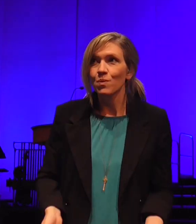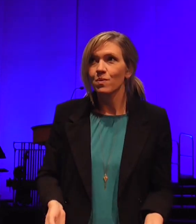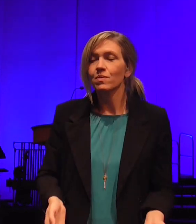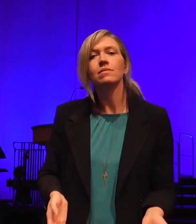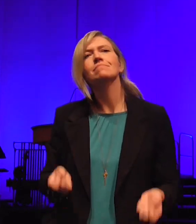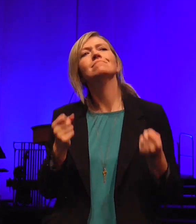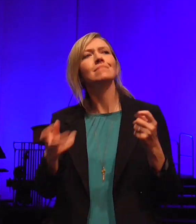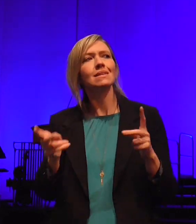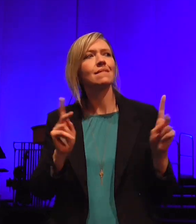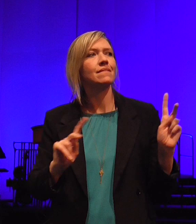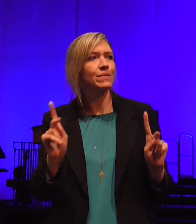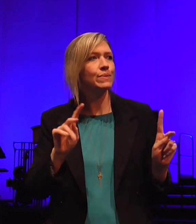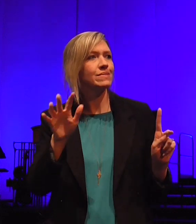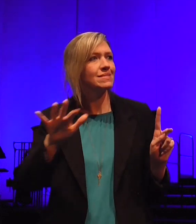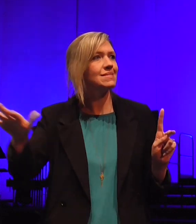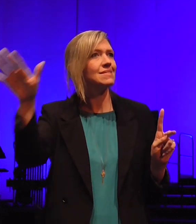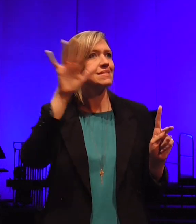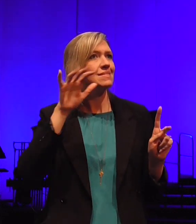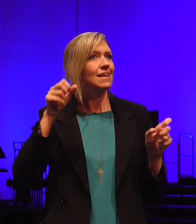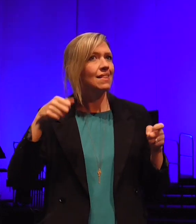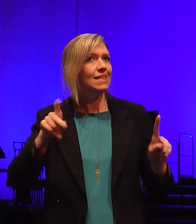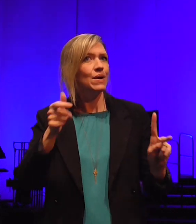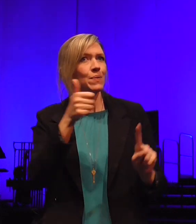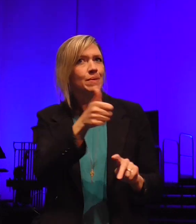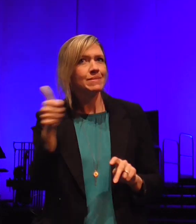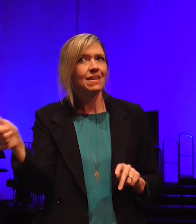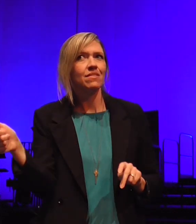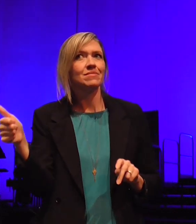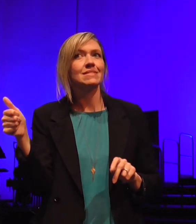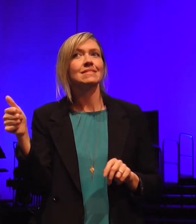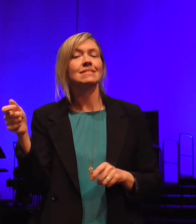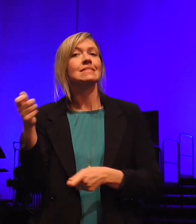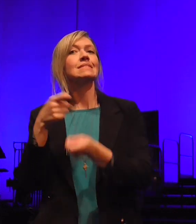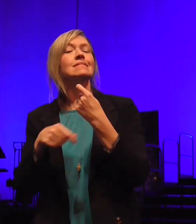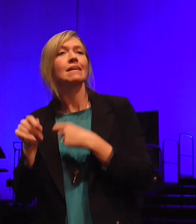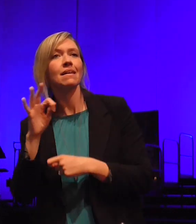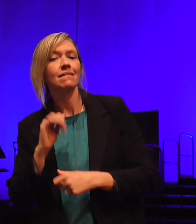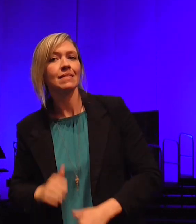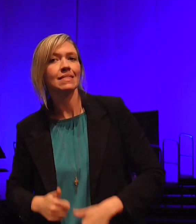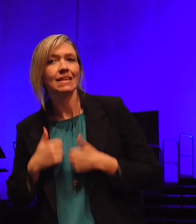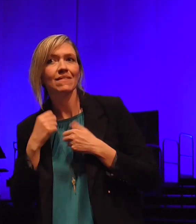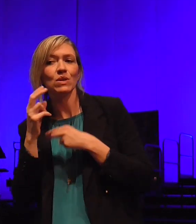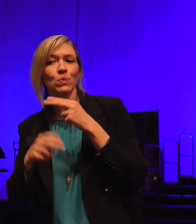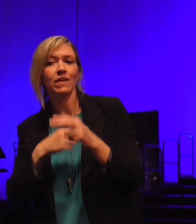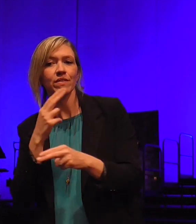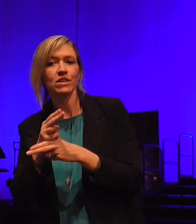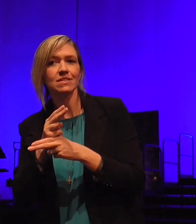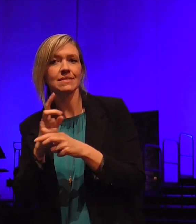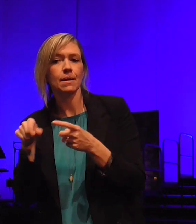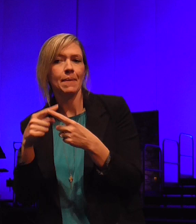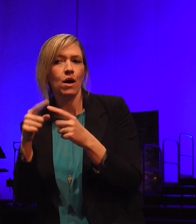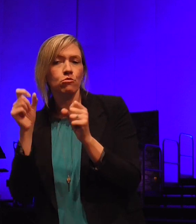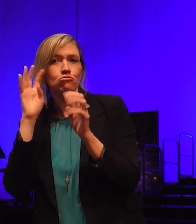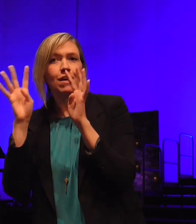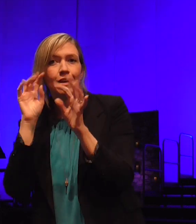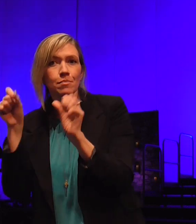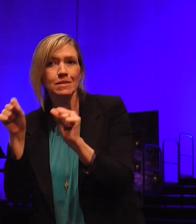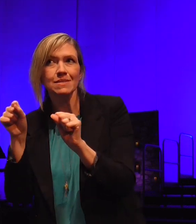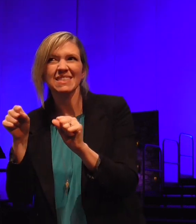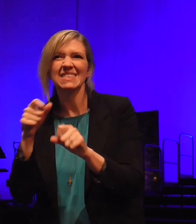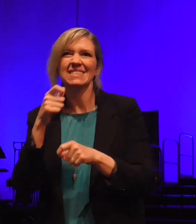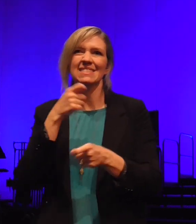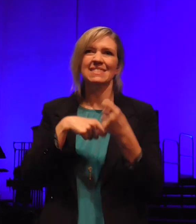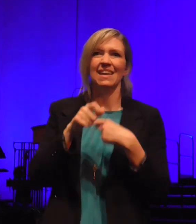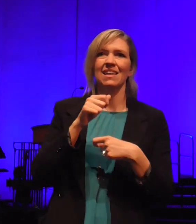of folks who have allowed themselves to, instead of living in a universe that is primarily about creative